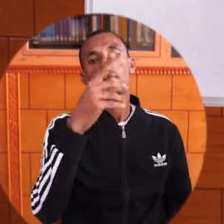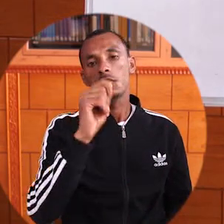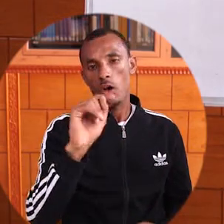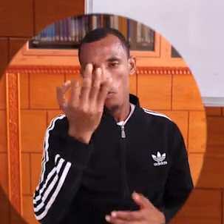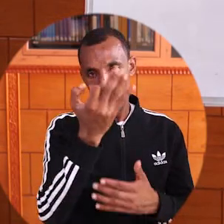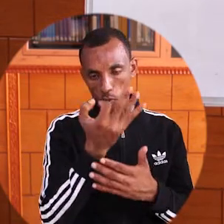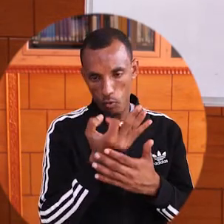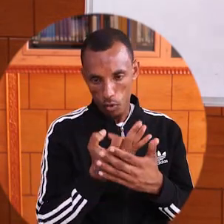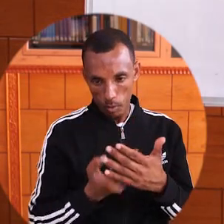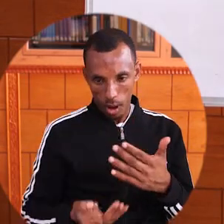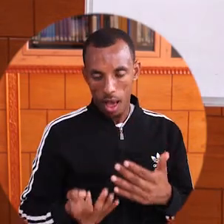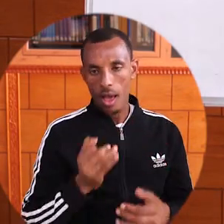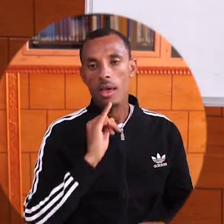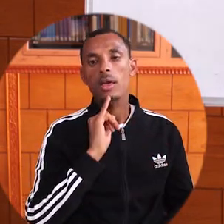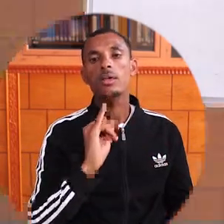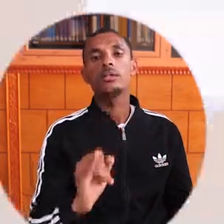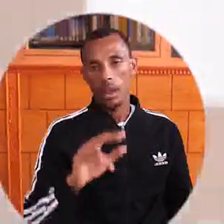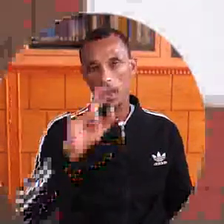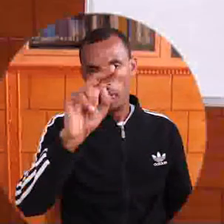is